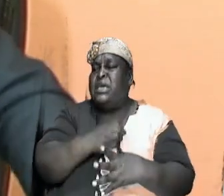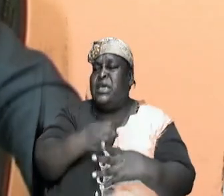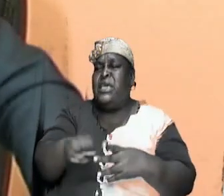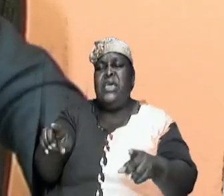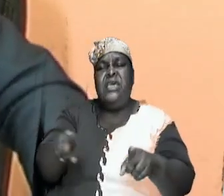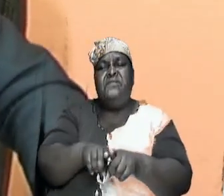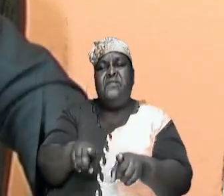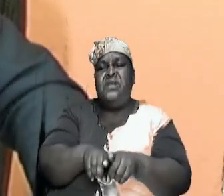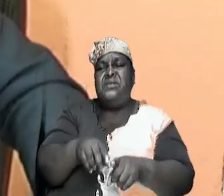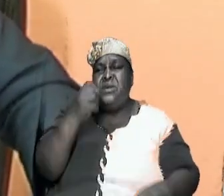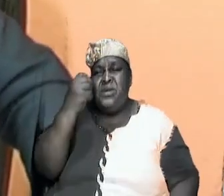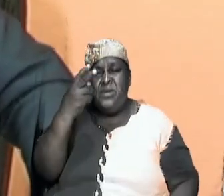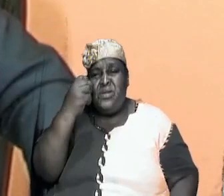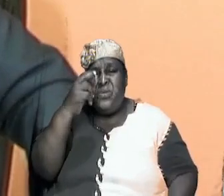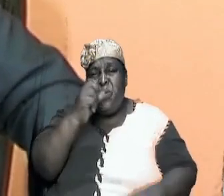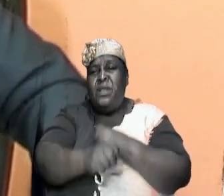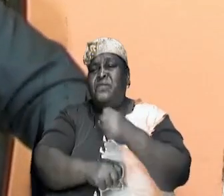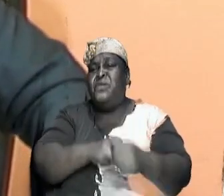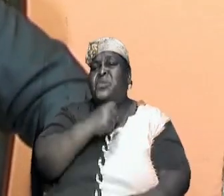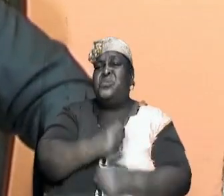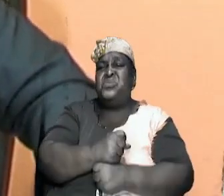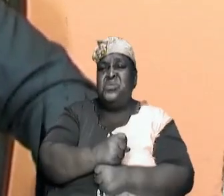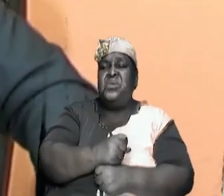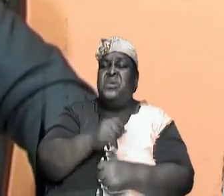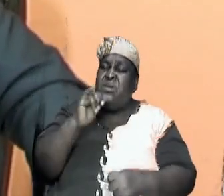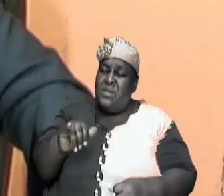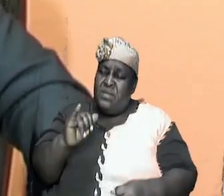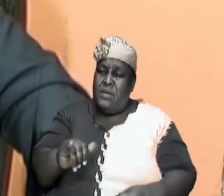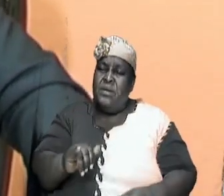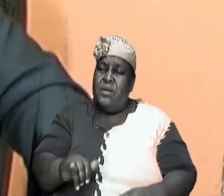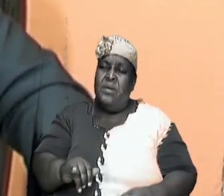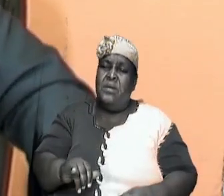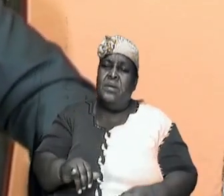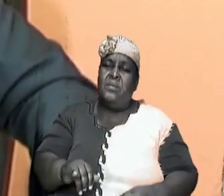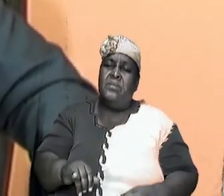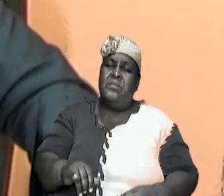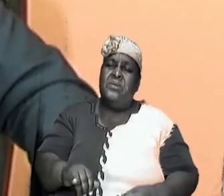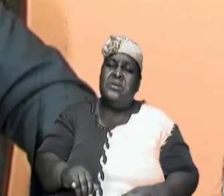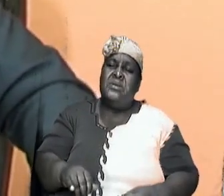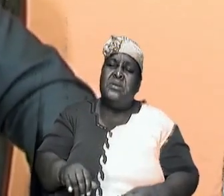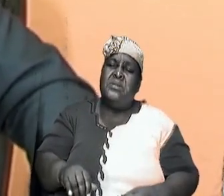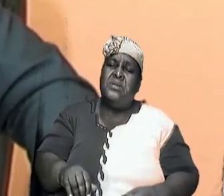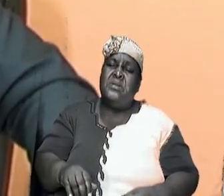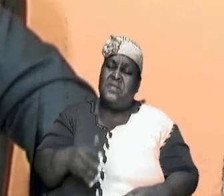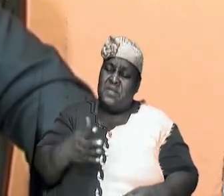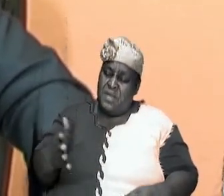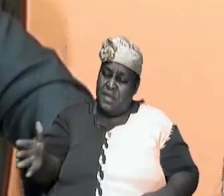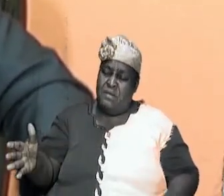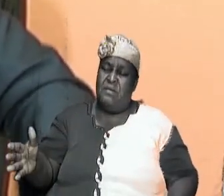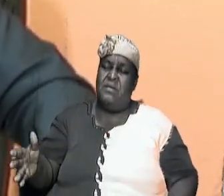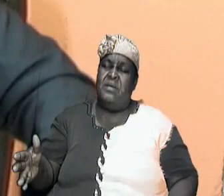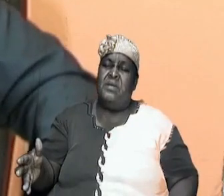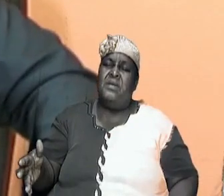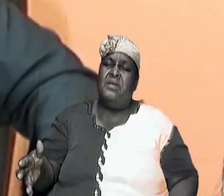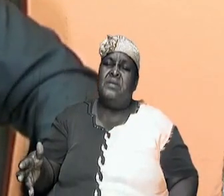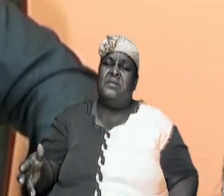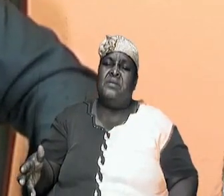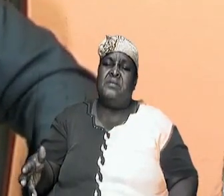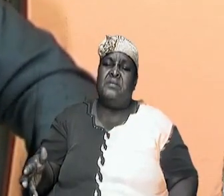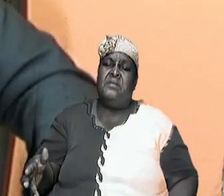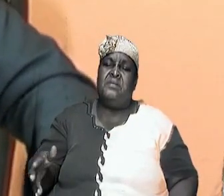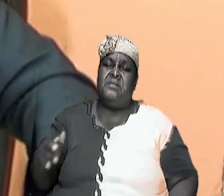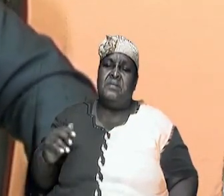as a 12-year-old, that was his mantra. That was the thing that drives